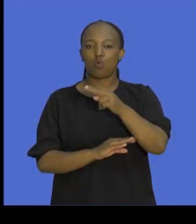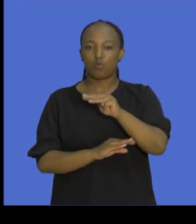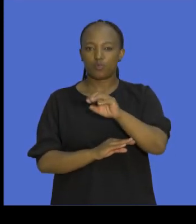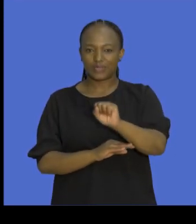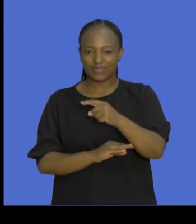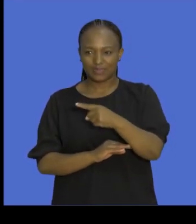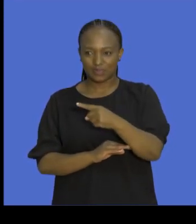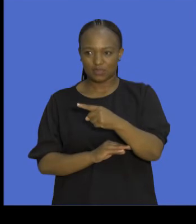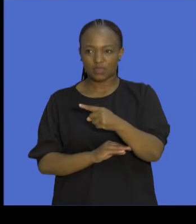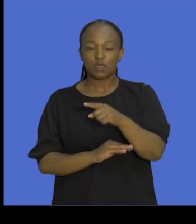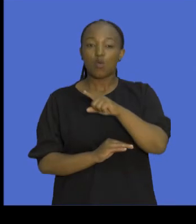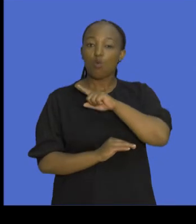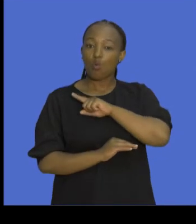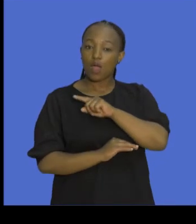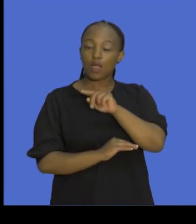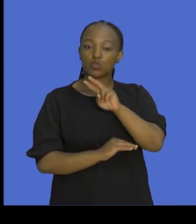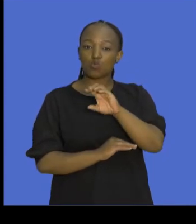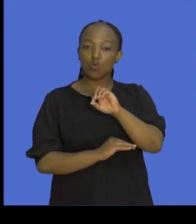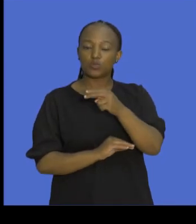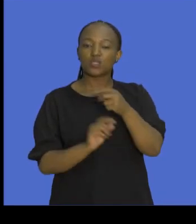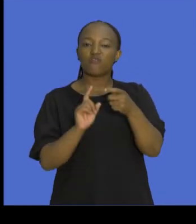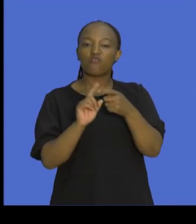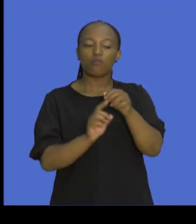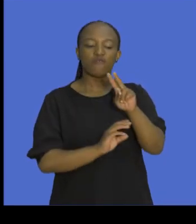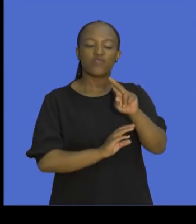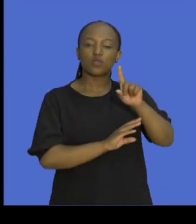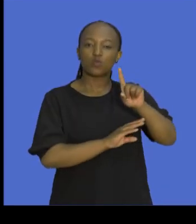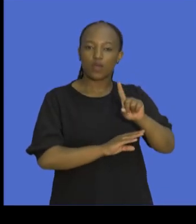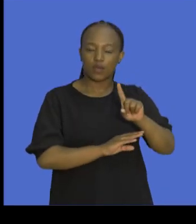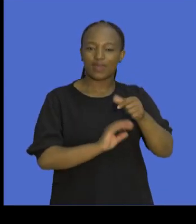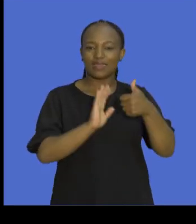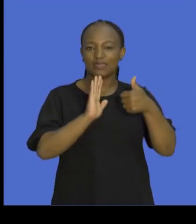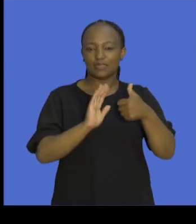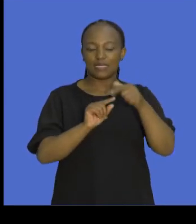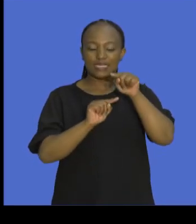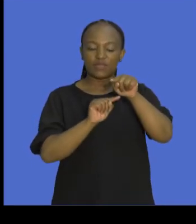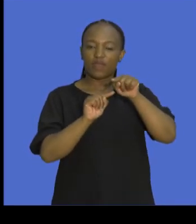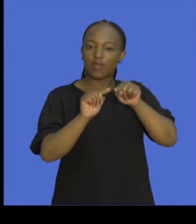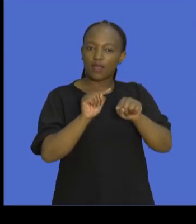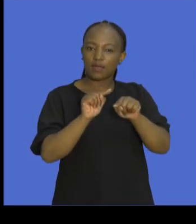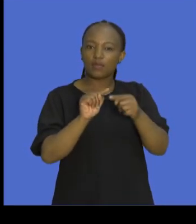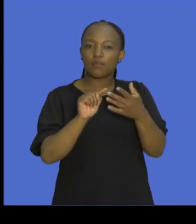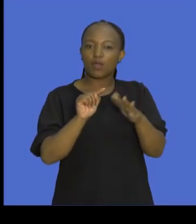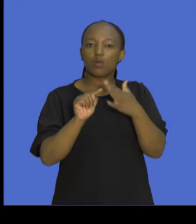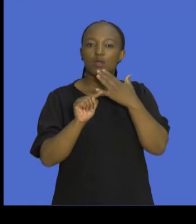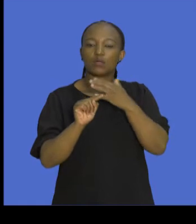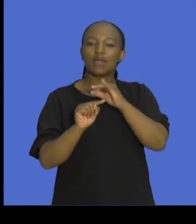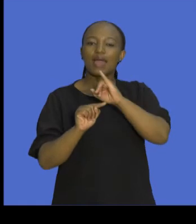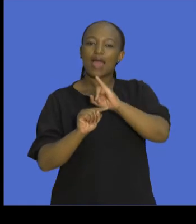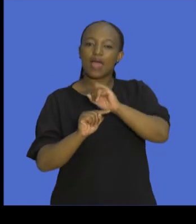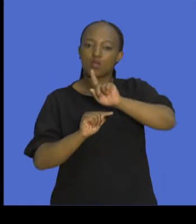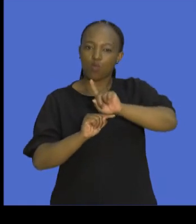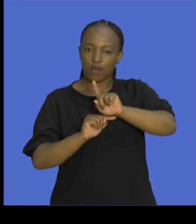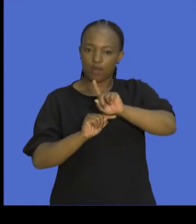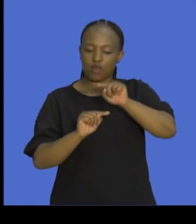2 ohms comes from, V1 of 6 divided by,